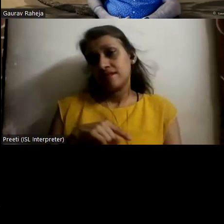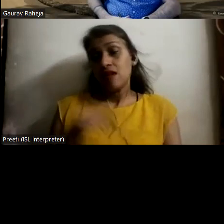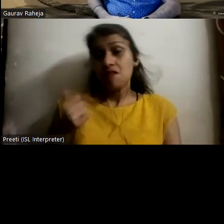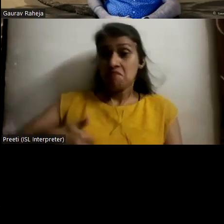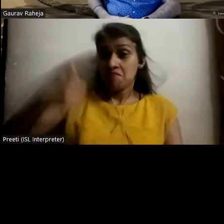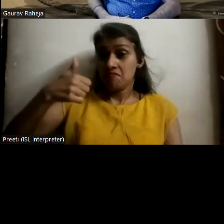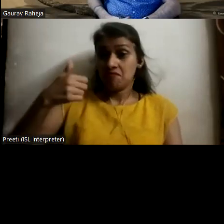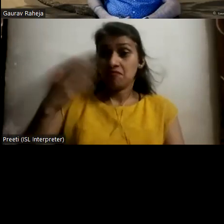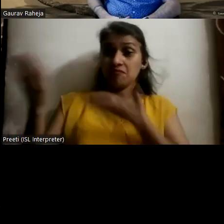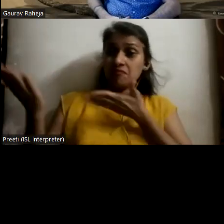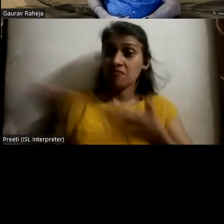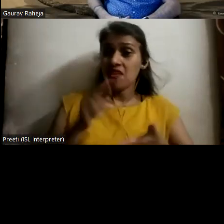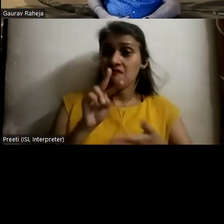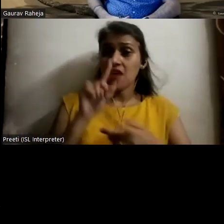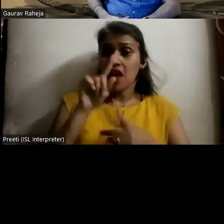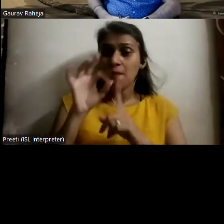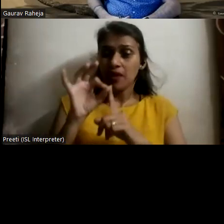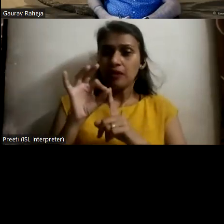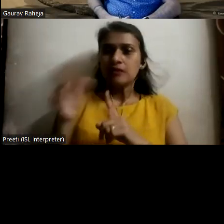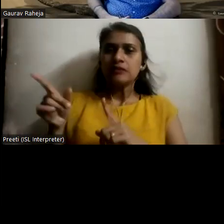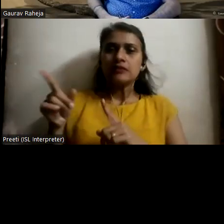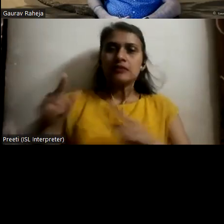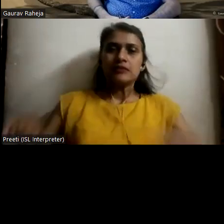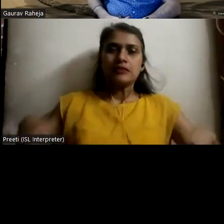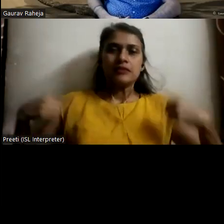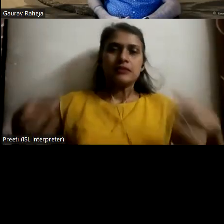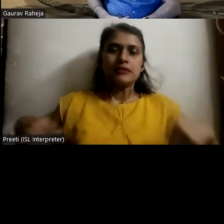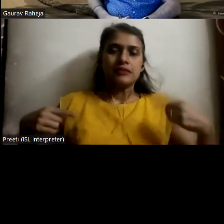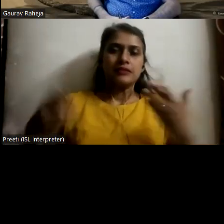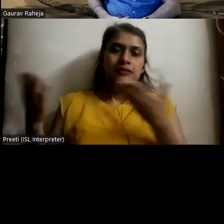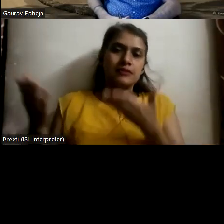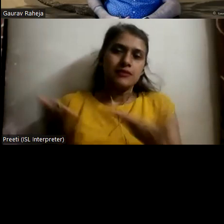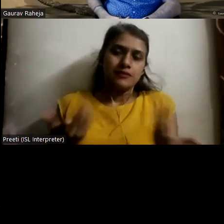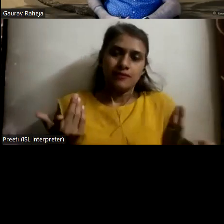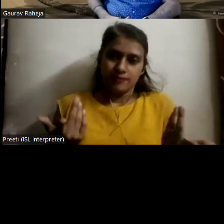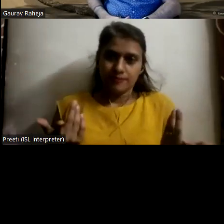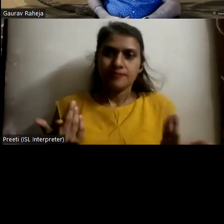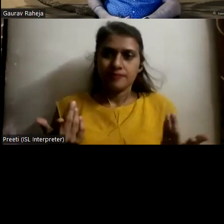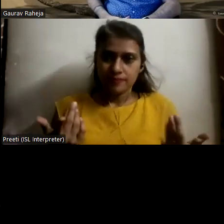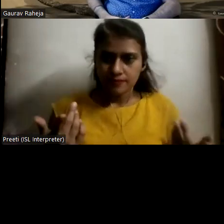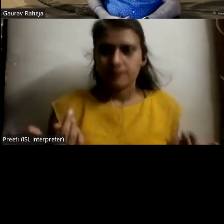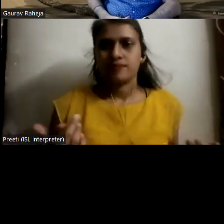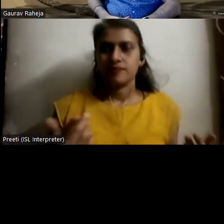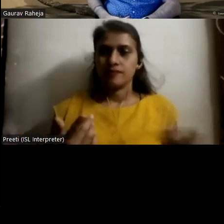my hotel is on wheelchair and I have no way, but all I can have is 5-star caterers